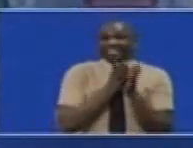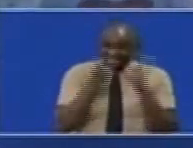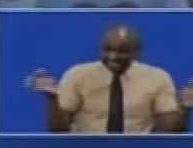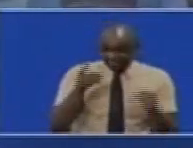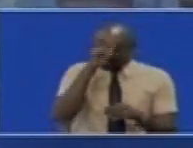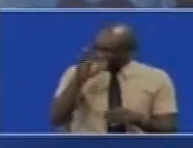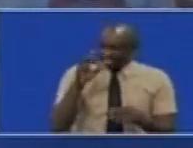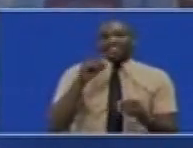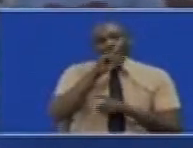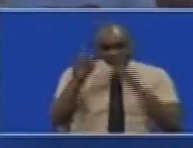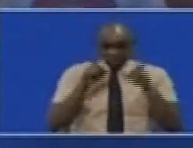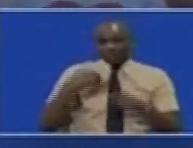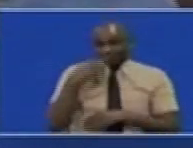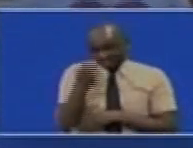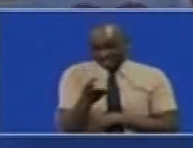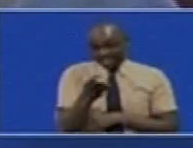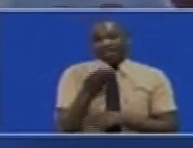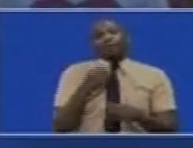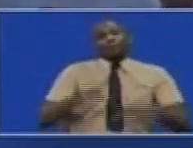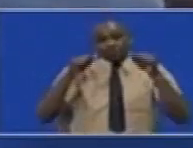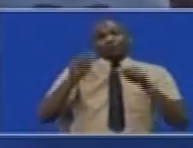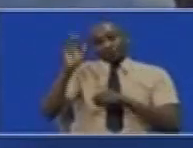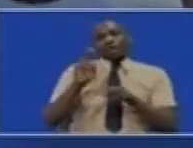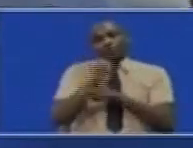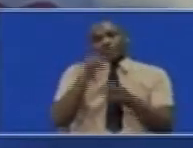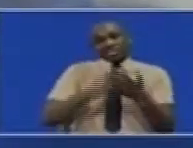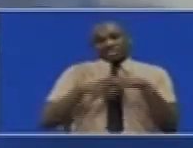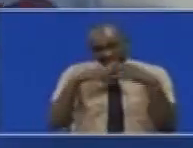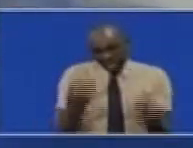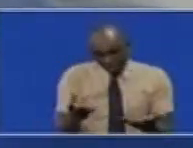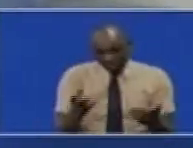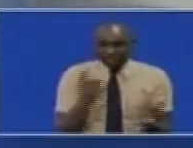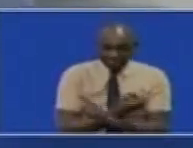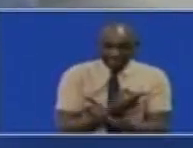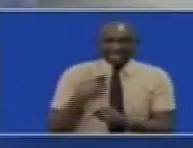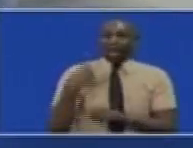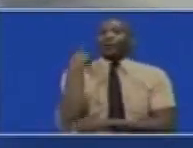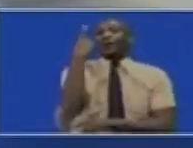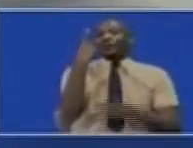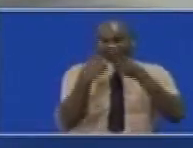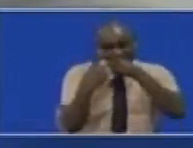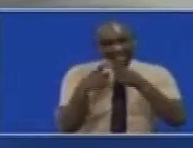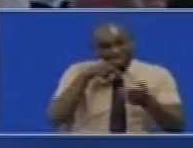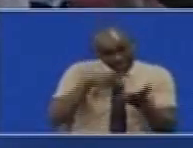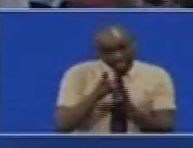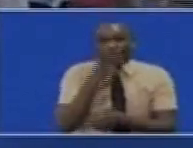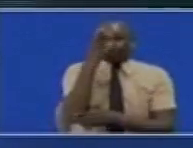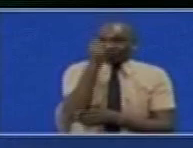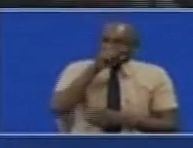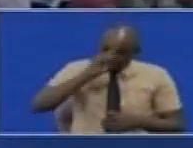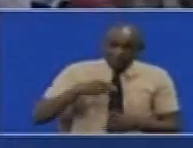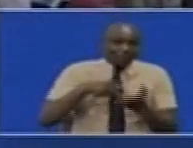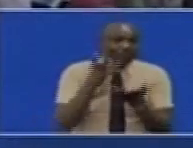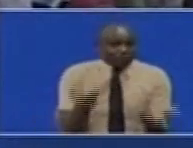serious queries on the manner their bosses used their taxes. Topping the list of the queries is how the county paid 45 million